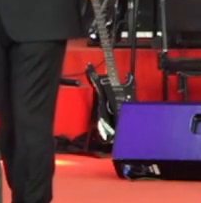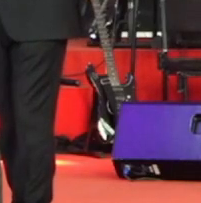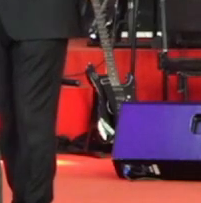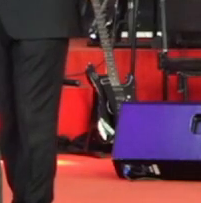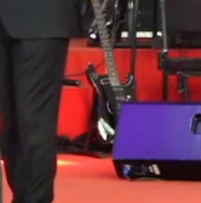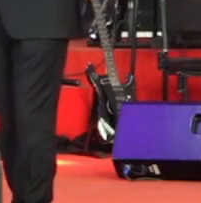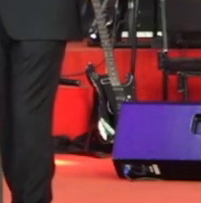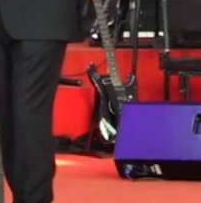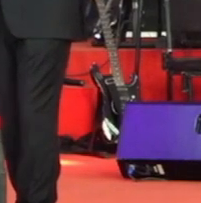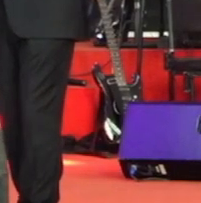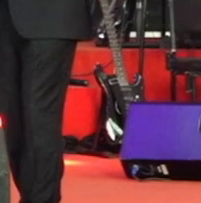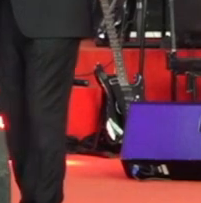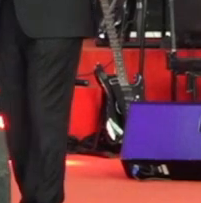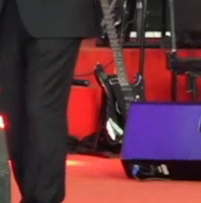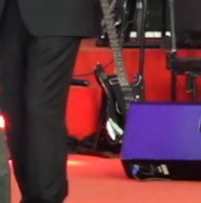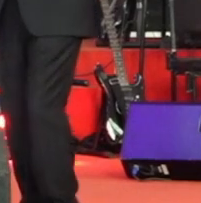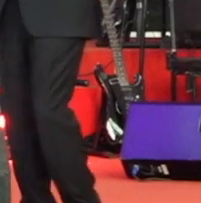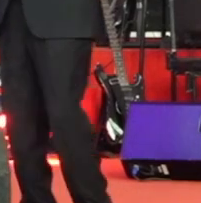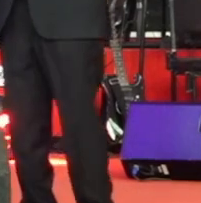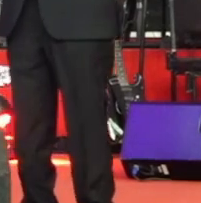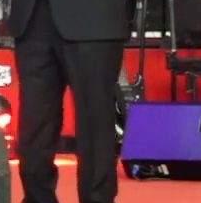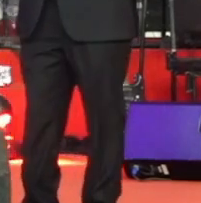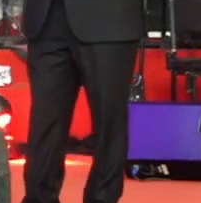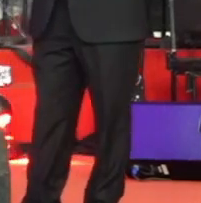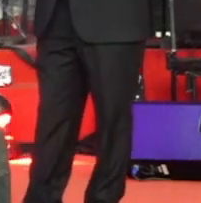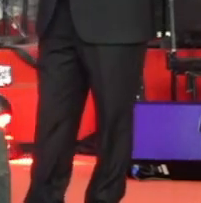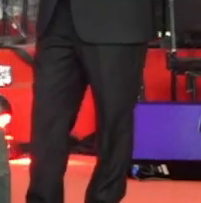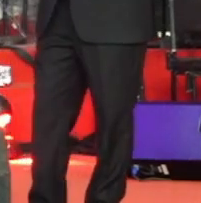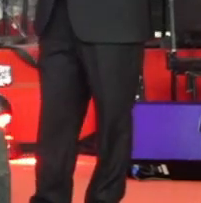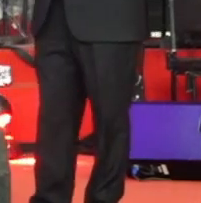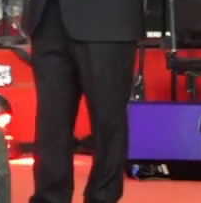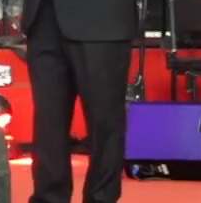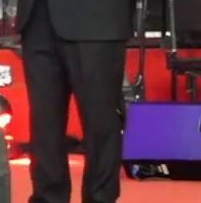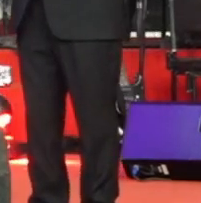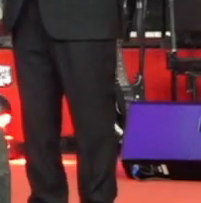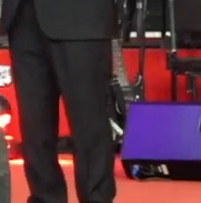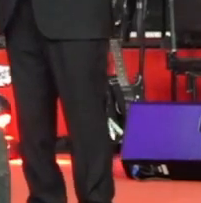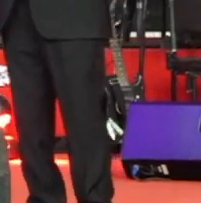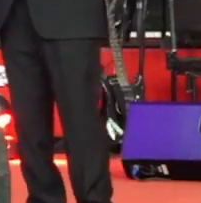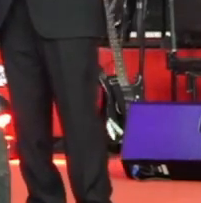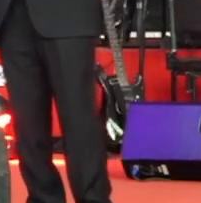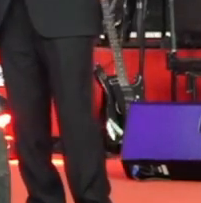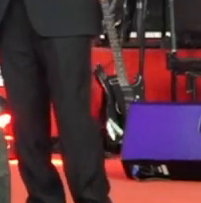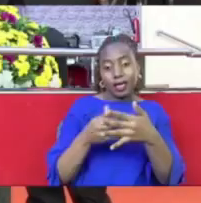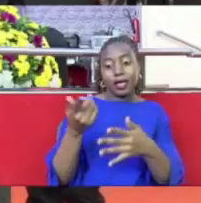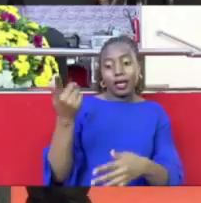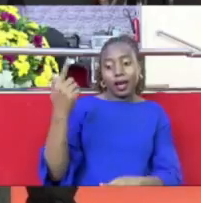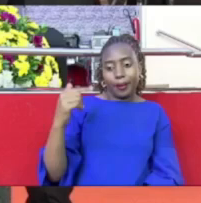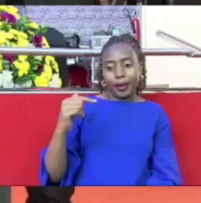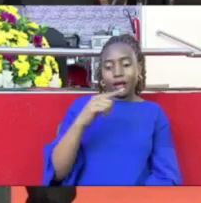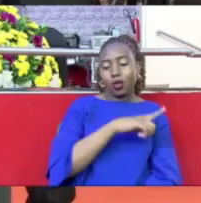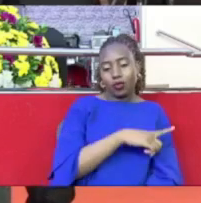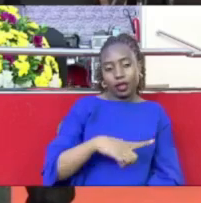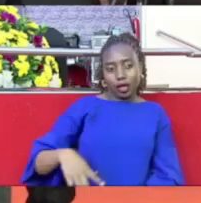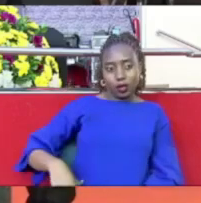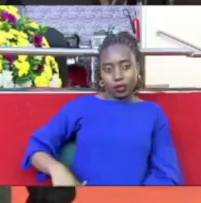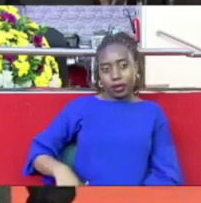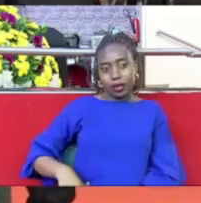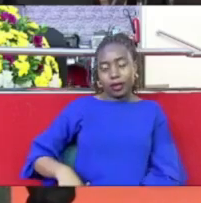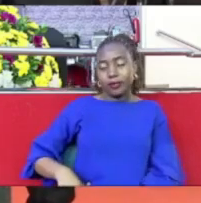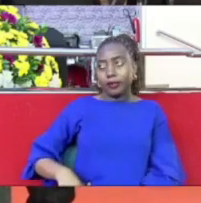hindering our prayers? Ndicho ambacho kinazuia maombi yetu. And also hindering the coming of the Lord. Na kuzuia kurudi kwake Mwenyezi